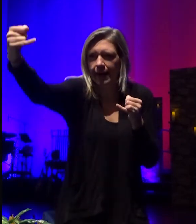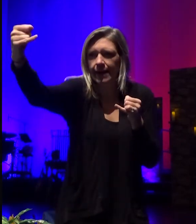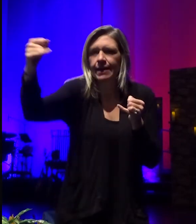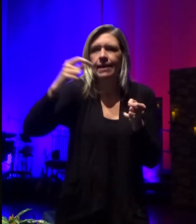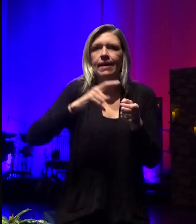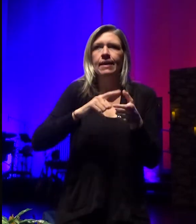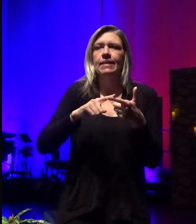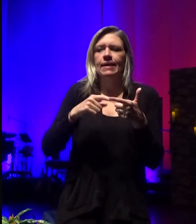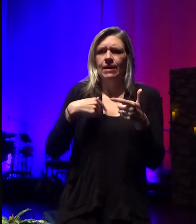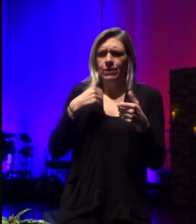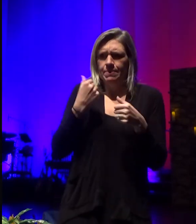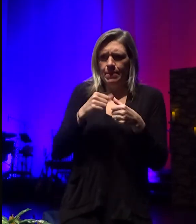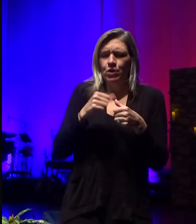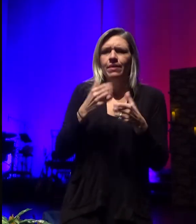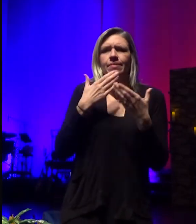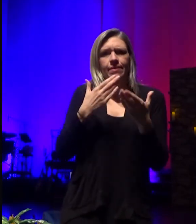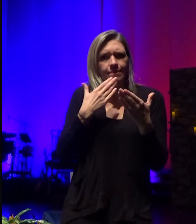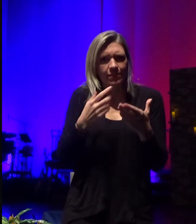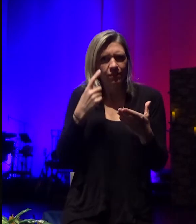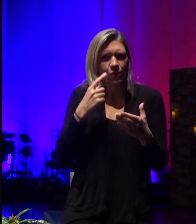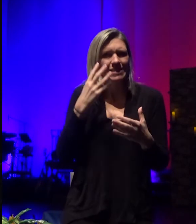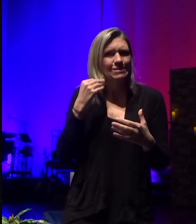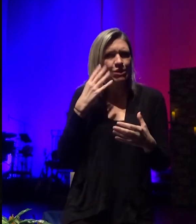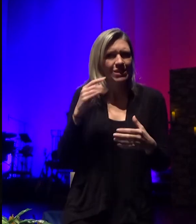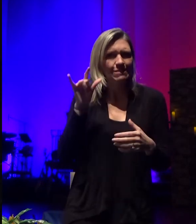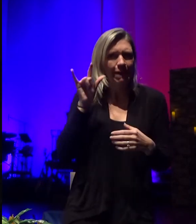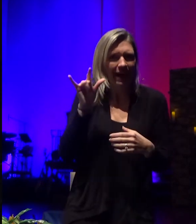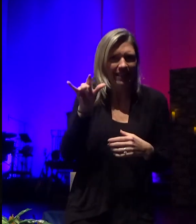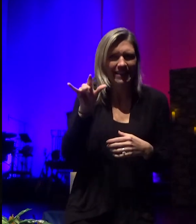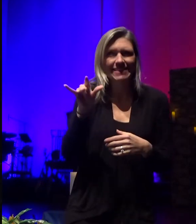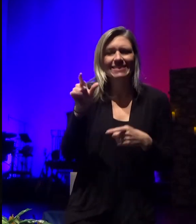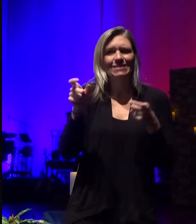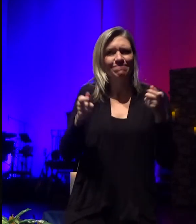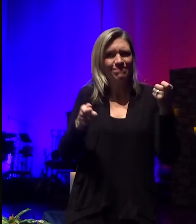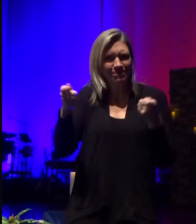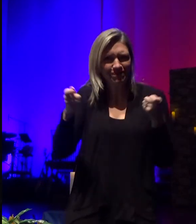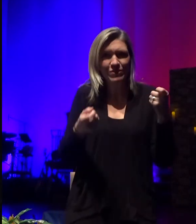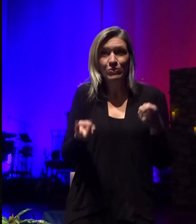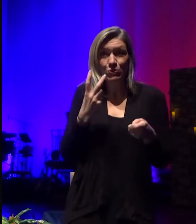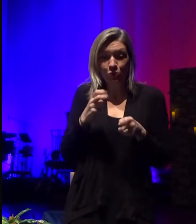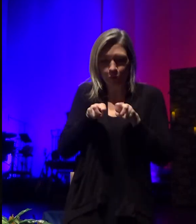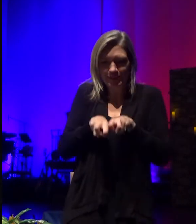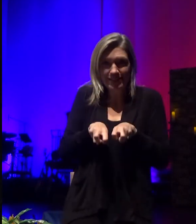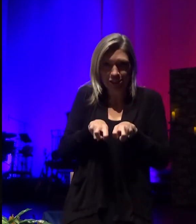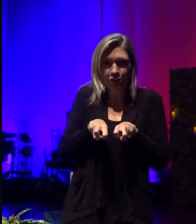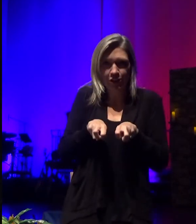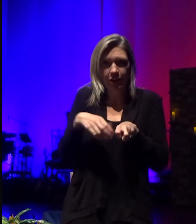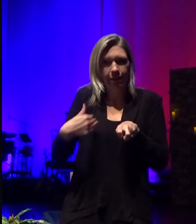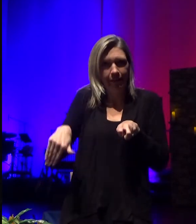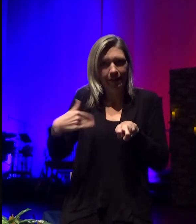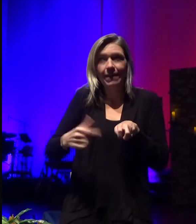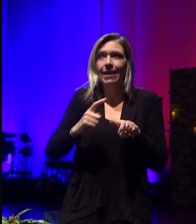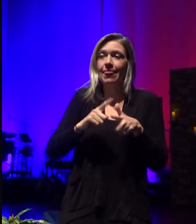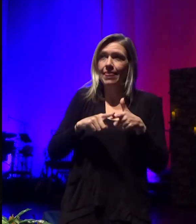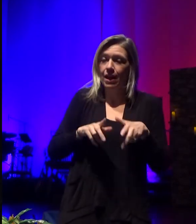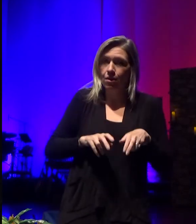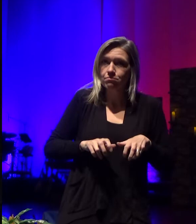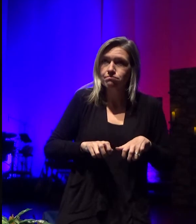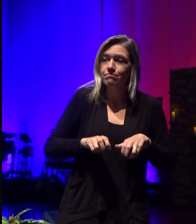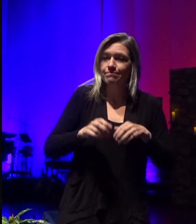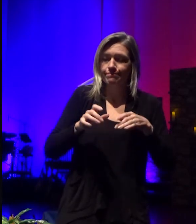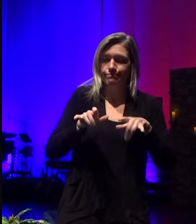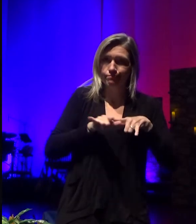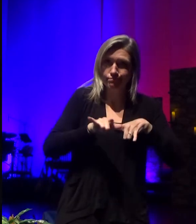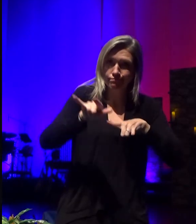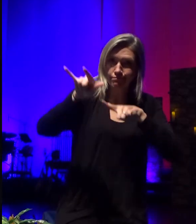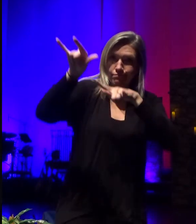thanks for the experienced pilot behind me in this two-seater and then being towed up. Taking off and being towed